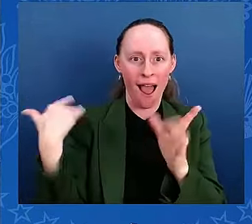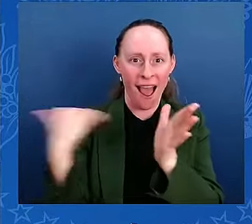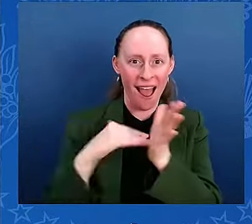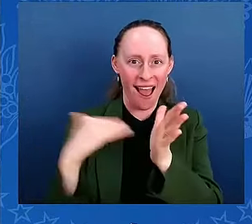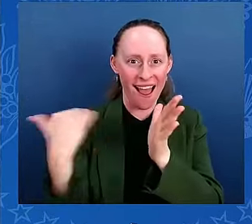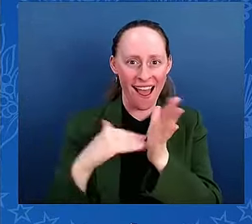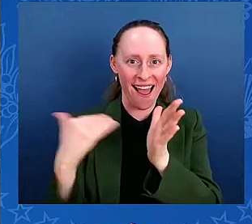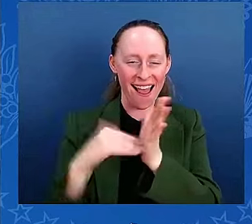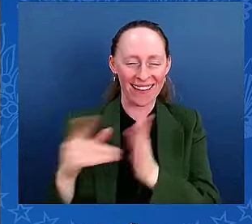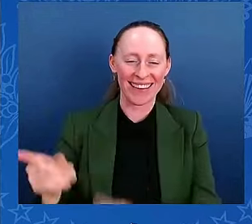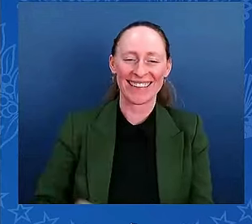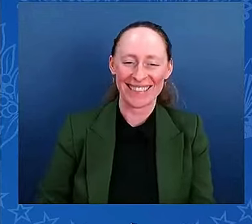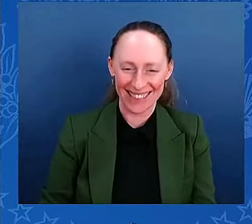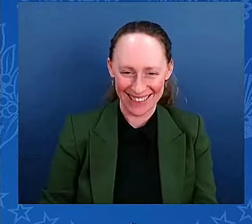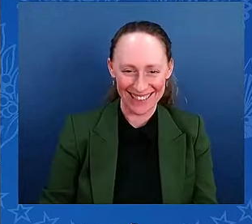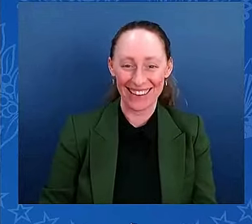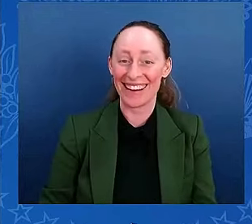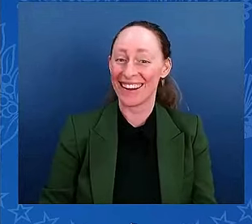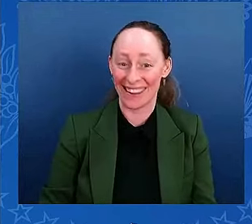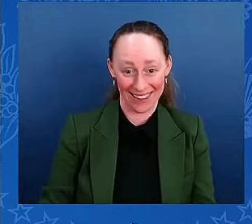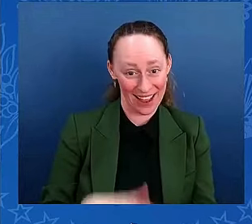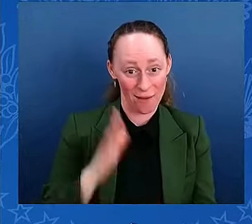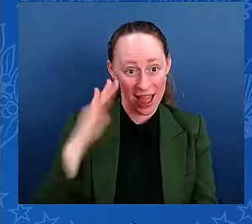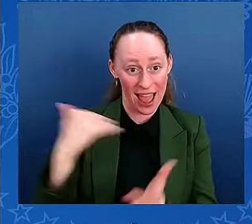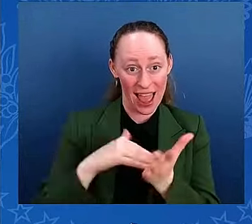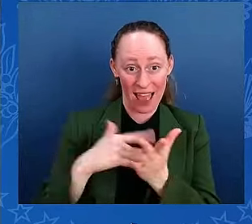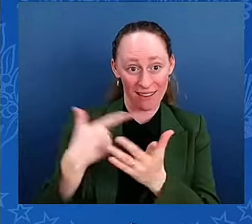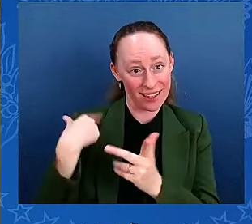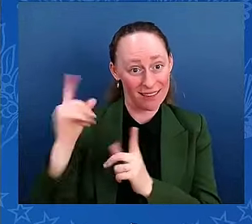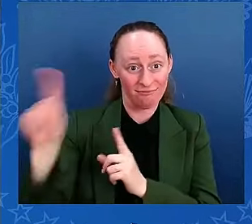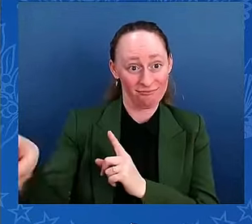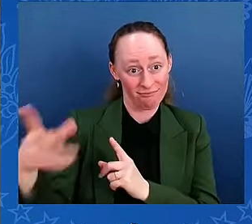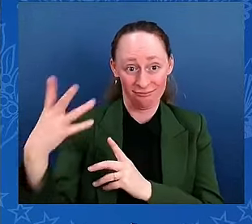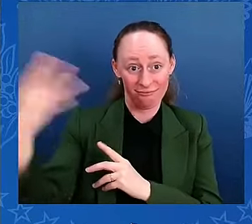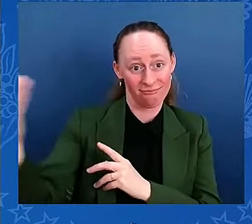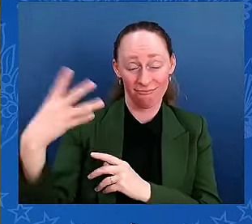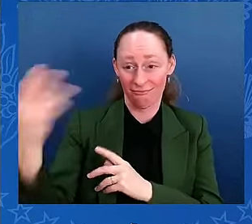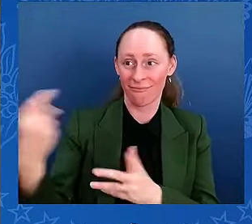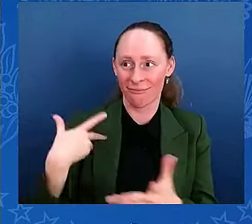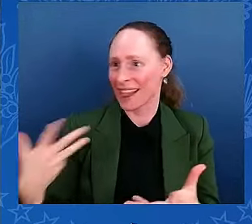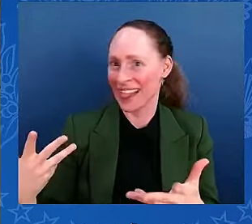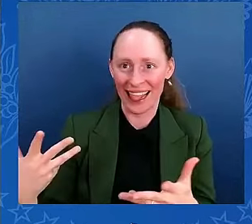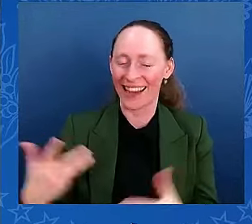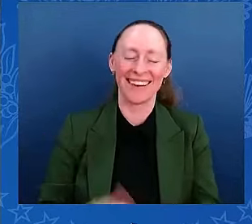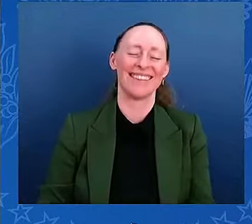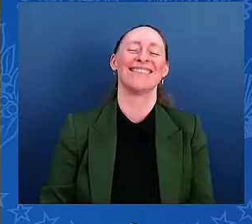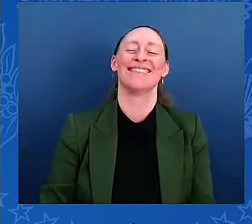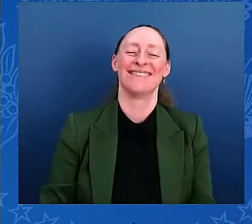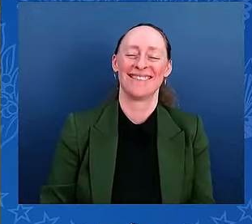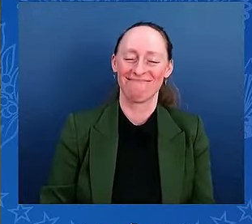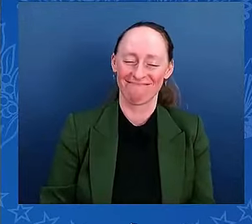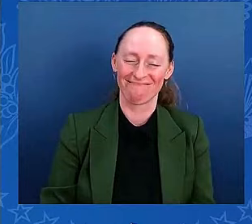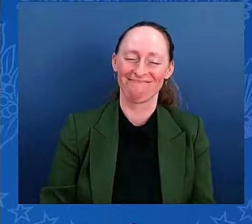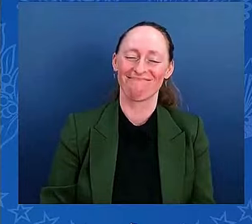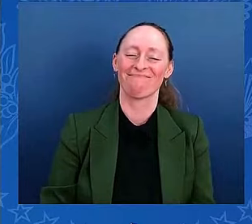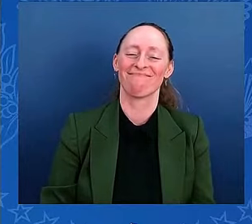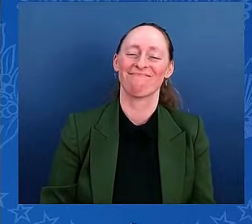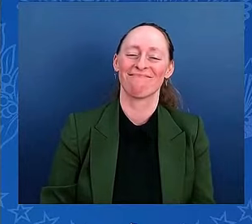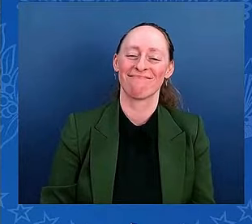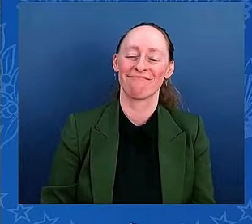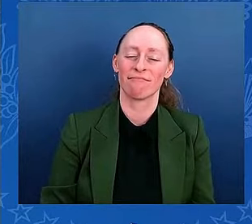with or without you. So, folks, all kidding aside, thank you. You're an incredible community. Thank you. You're a central part of my